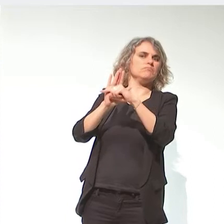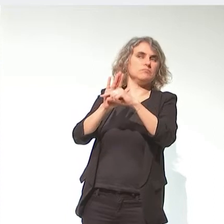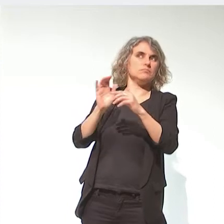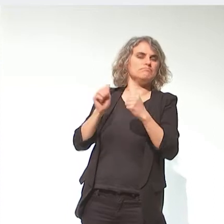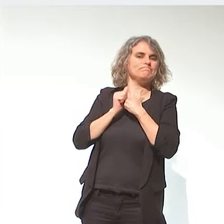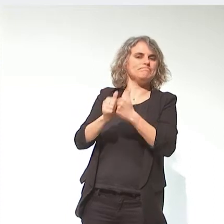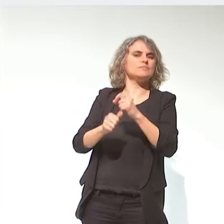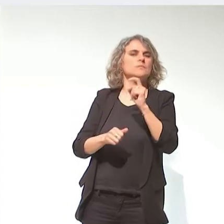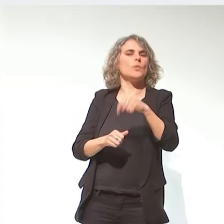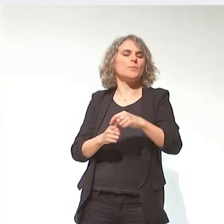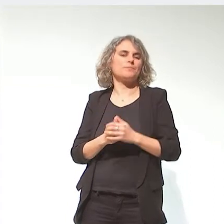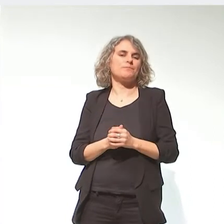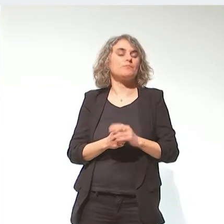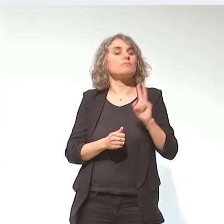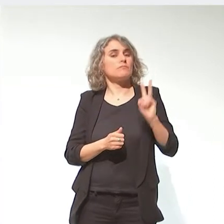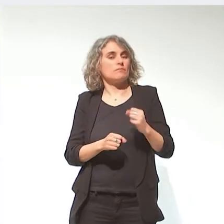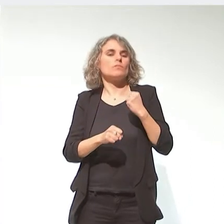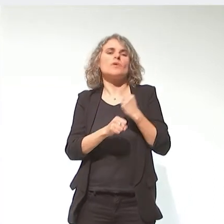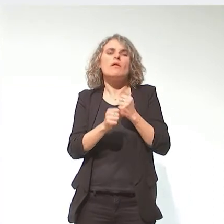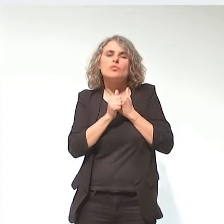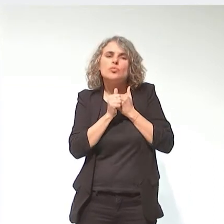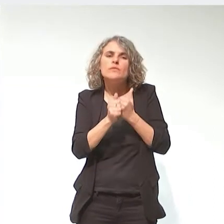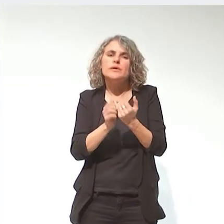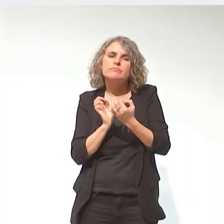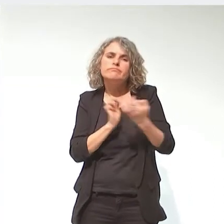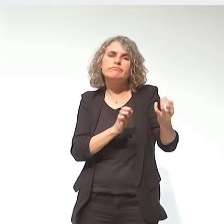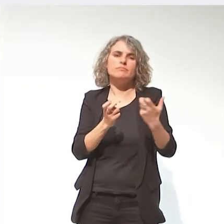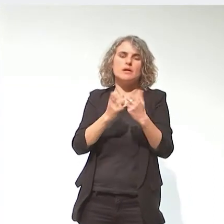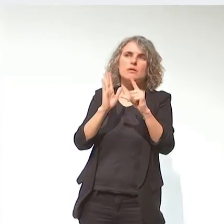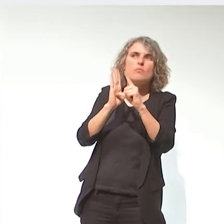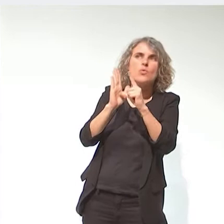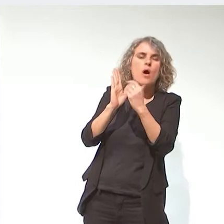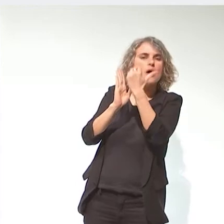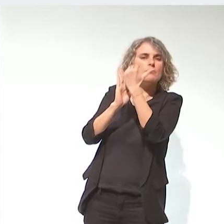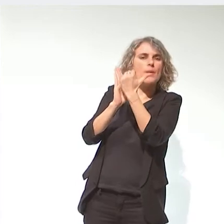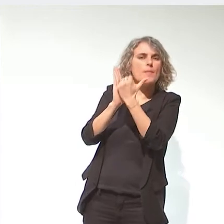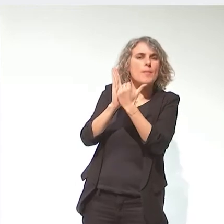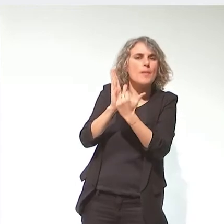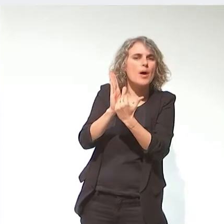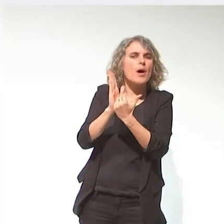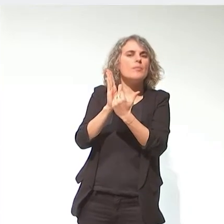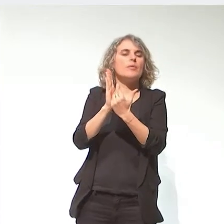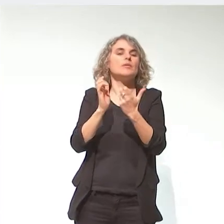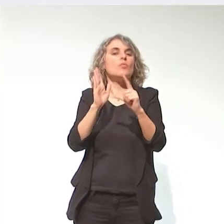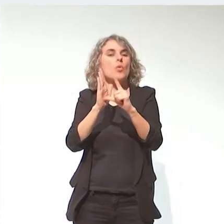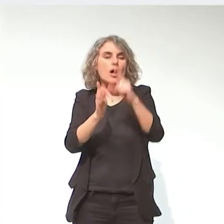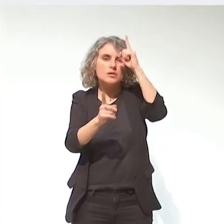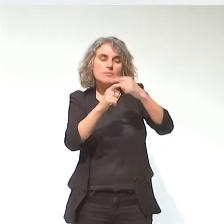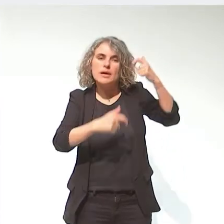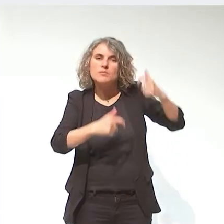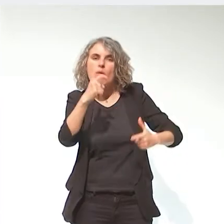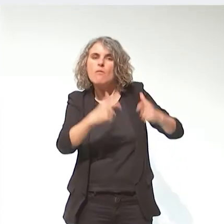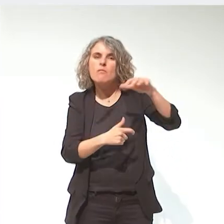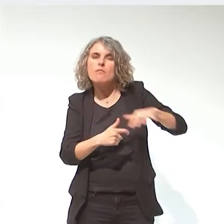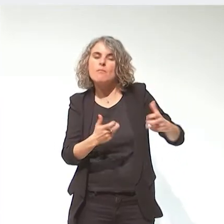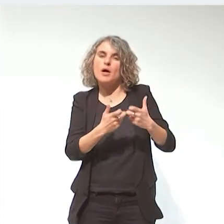environment acts where we currently are having an update. We will be seeing if